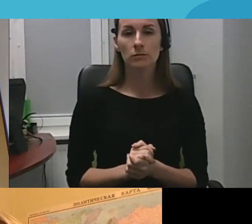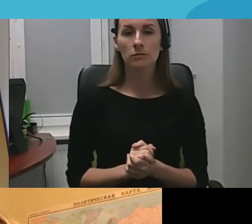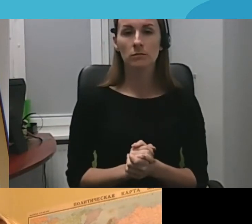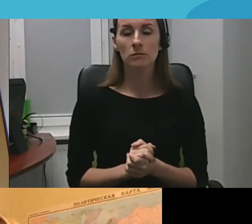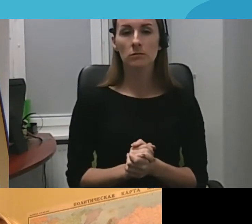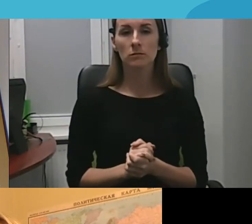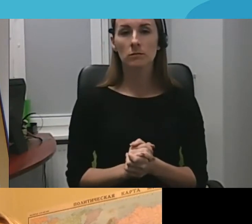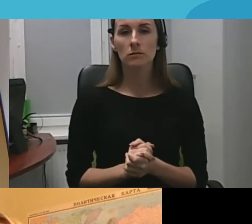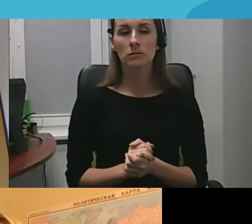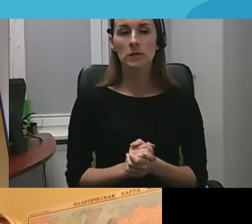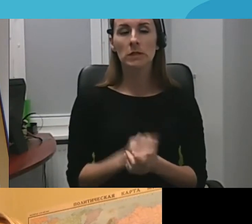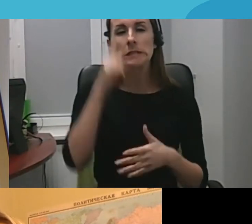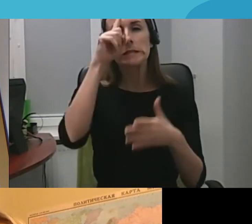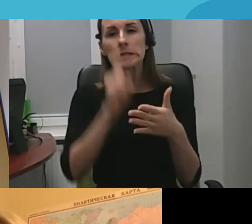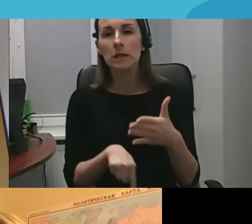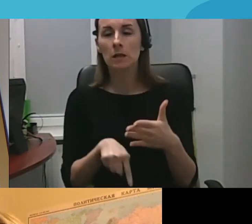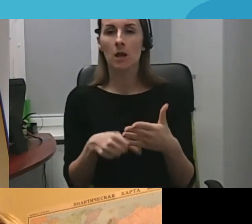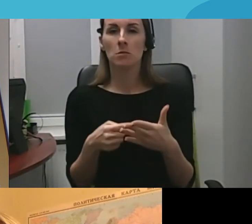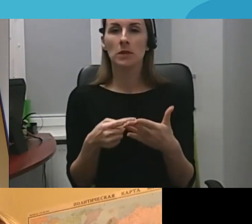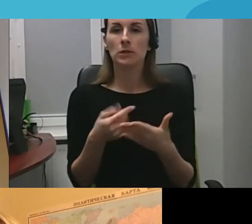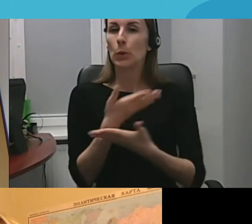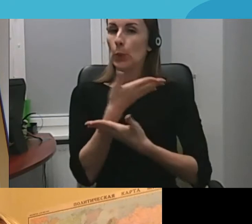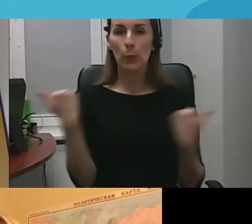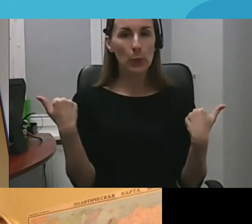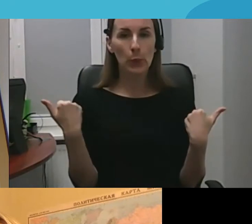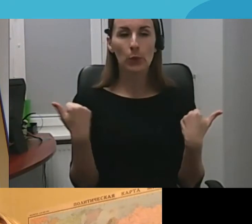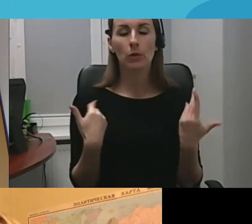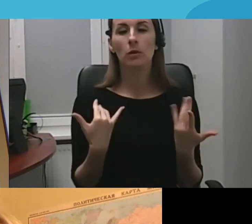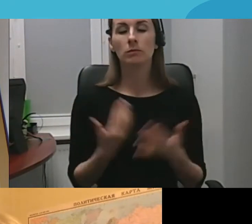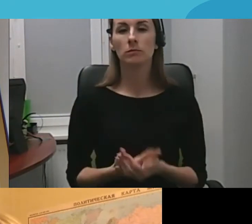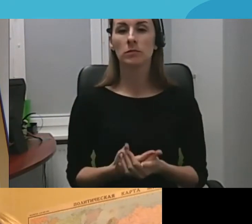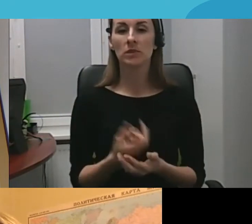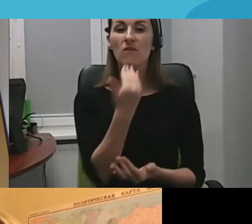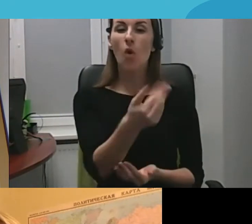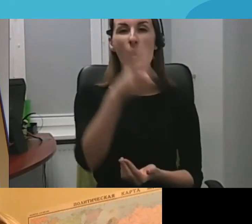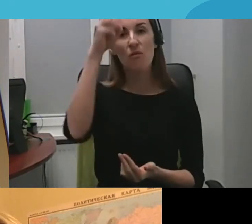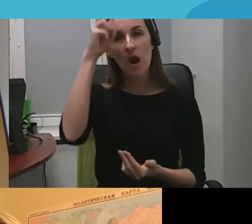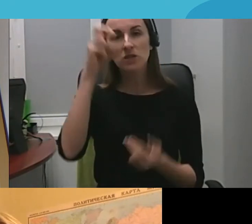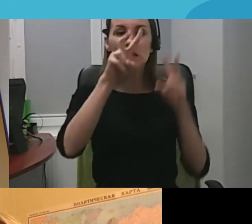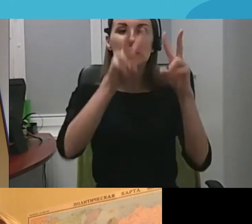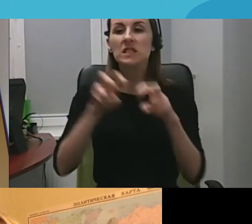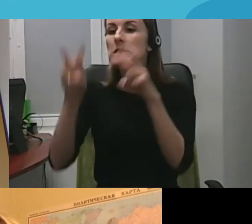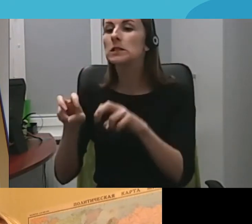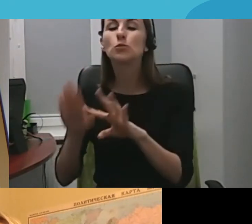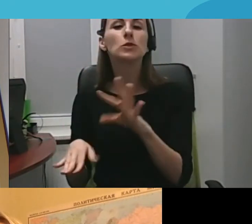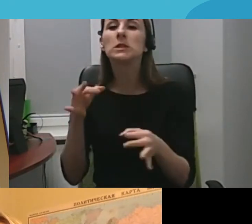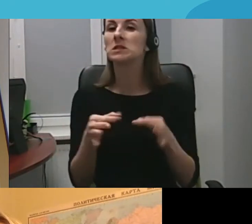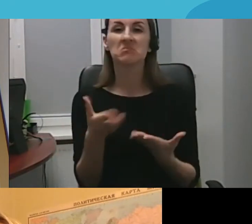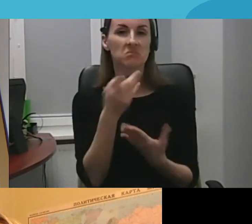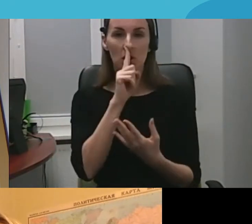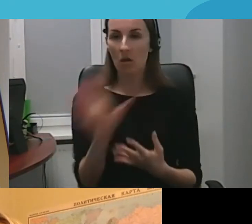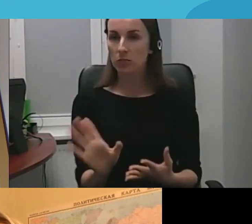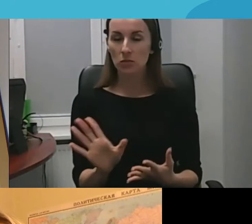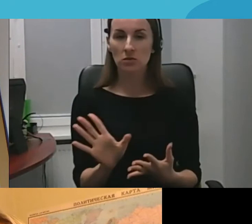authorities. It's already, I would say, proved that authorities acknowledge that they will not investigate. More and more people